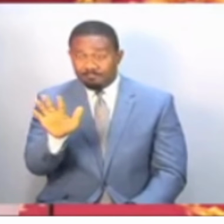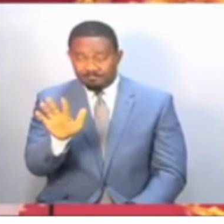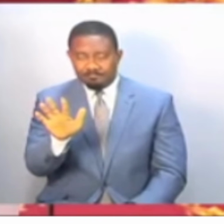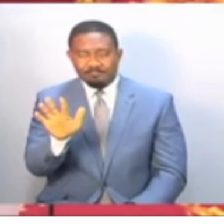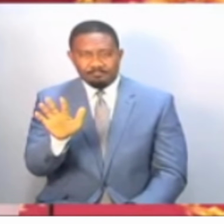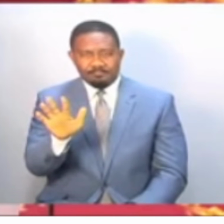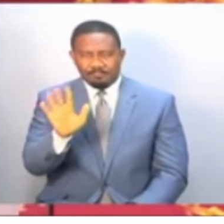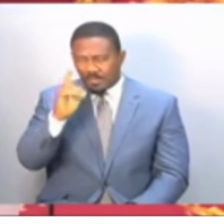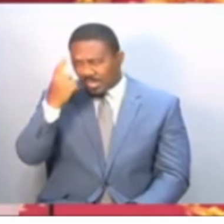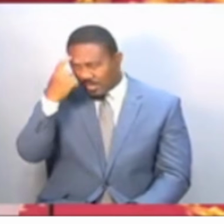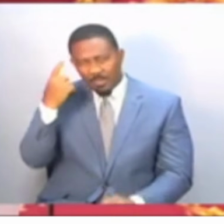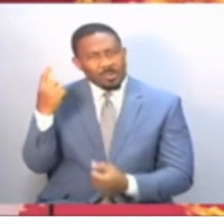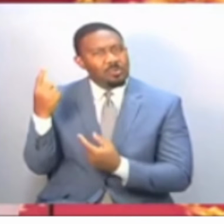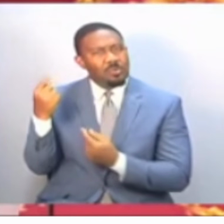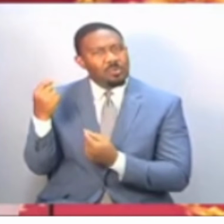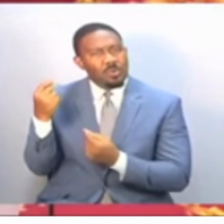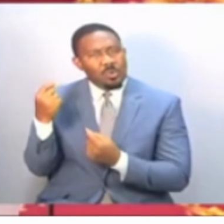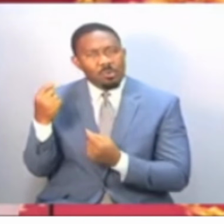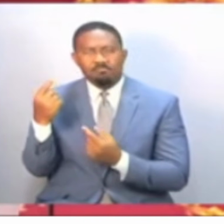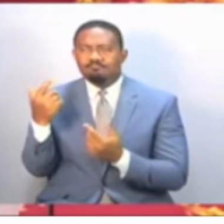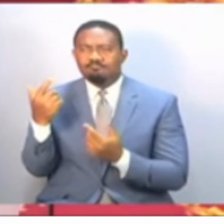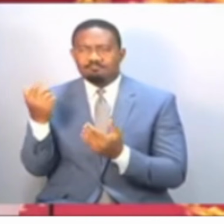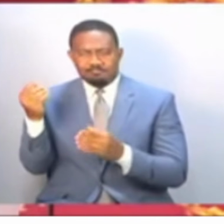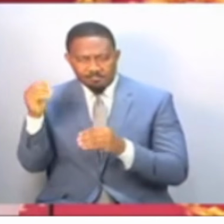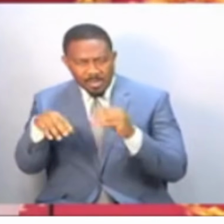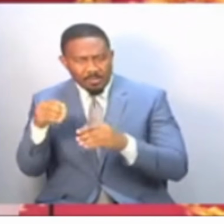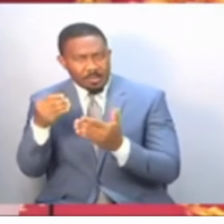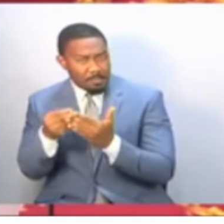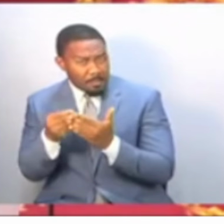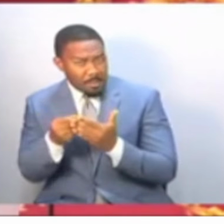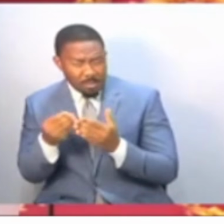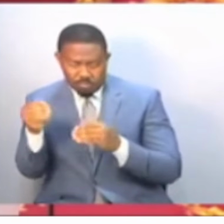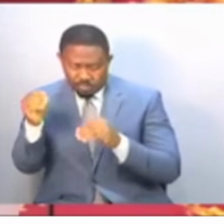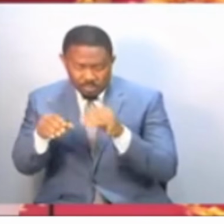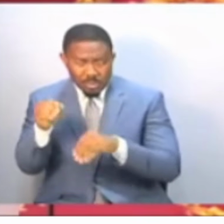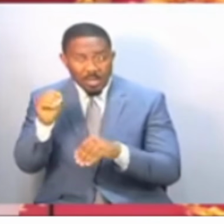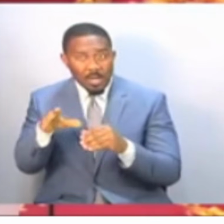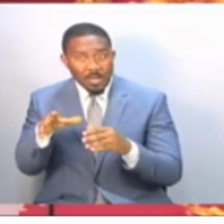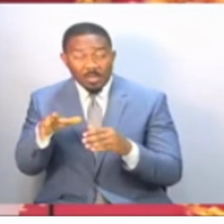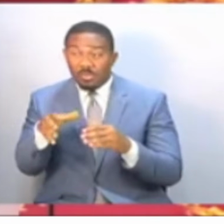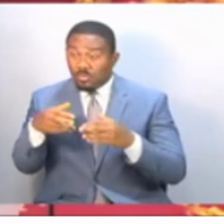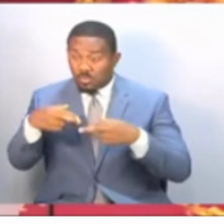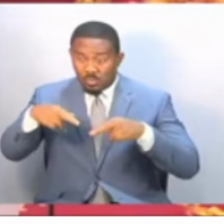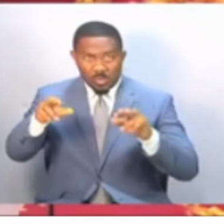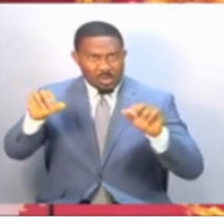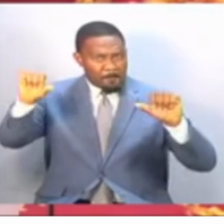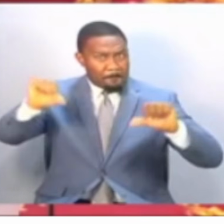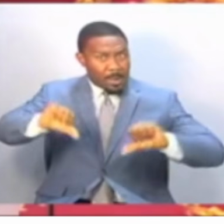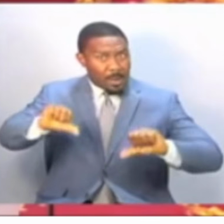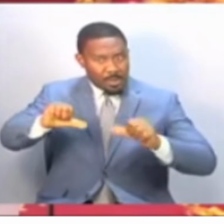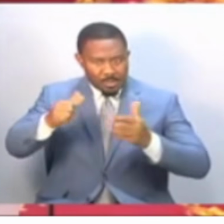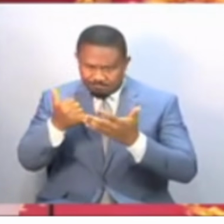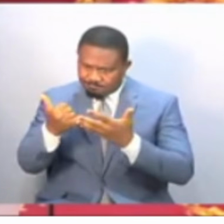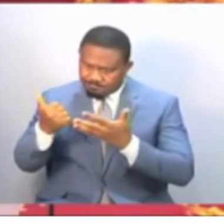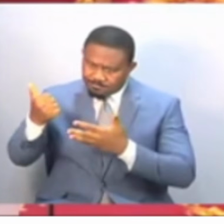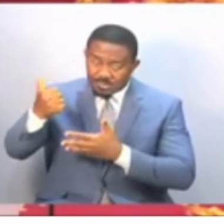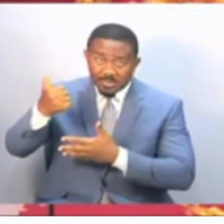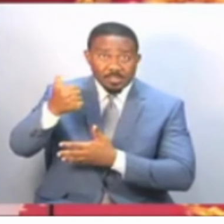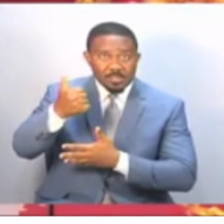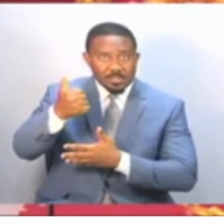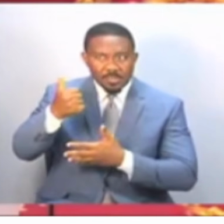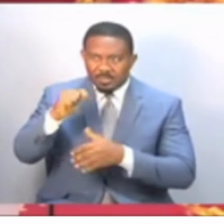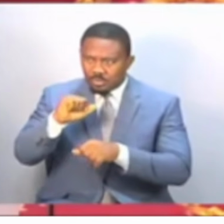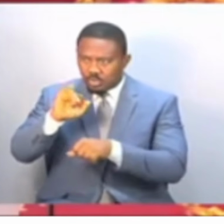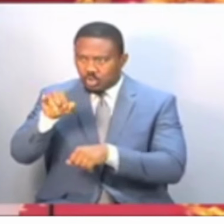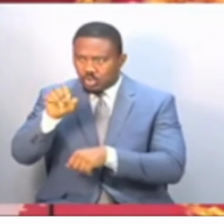heavily in repairing critical roads, upgrading key economic corridors, creating jobs, and reducing the cost of